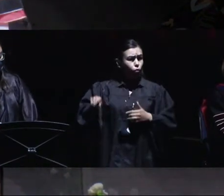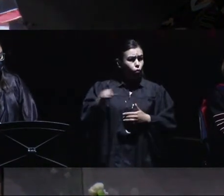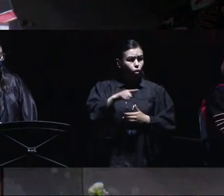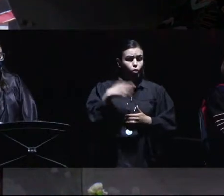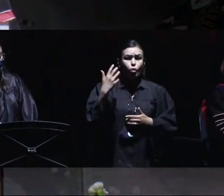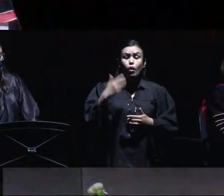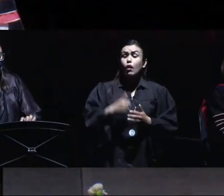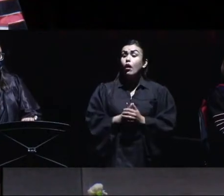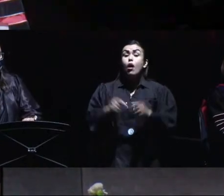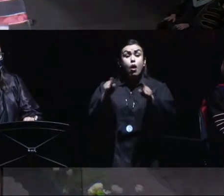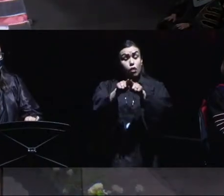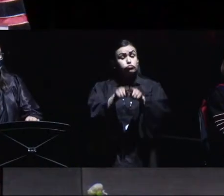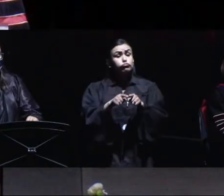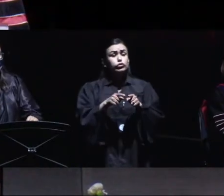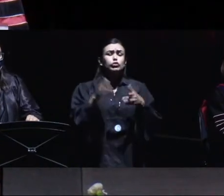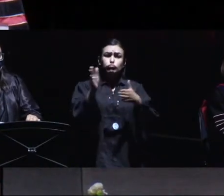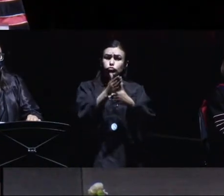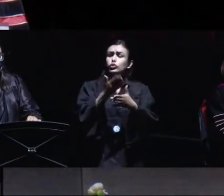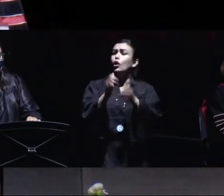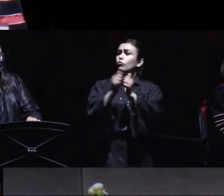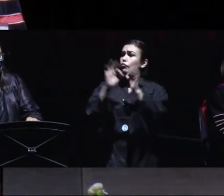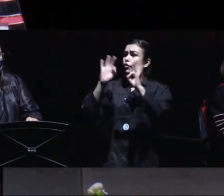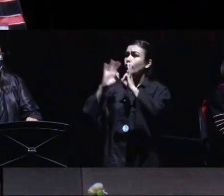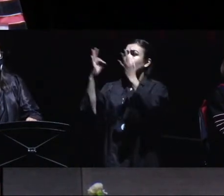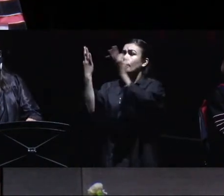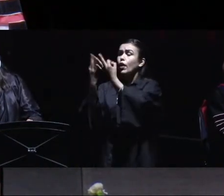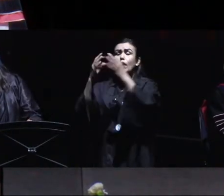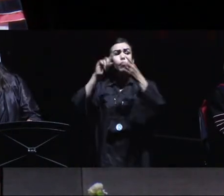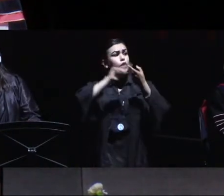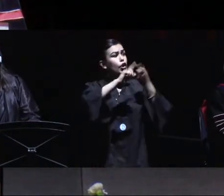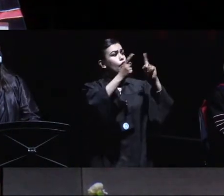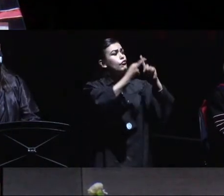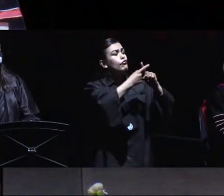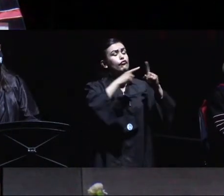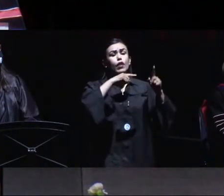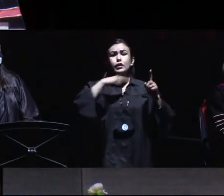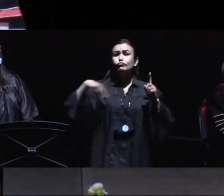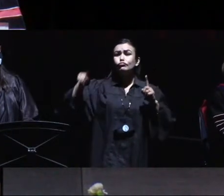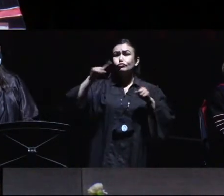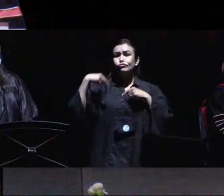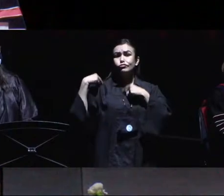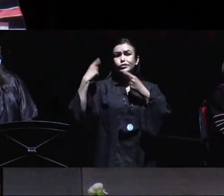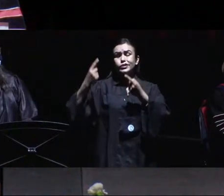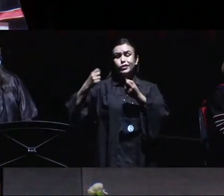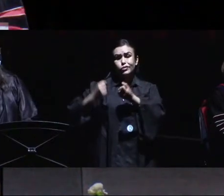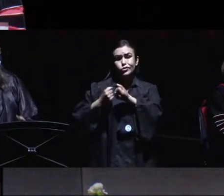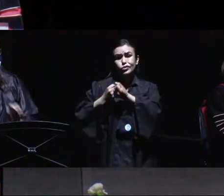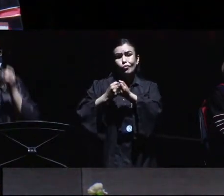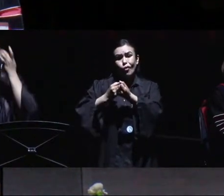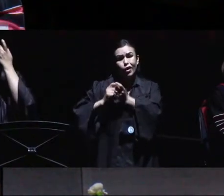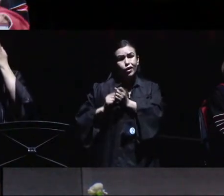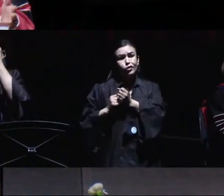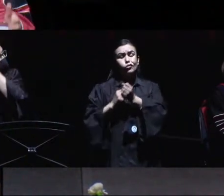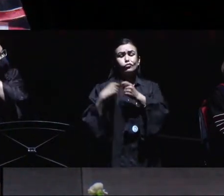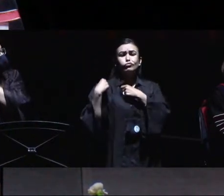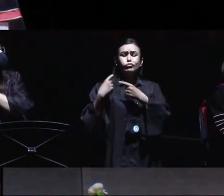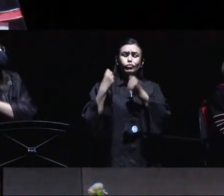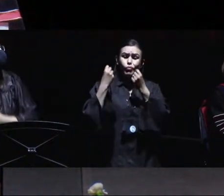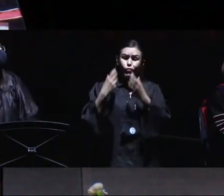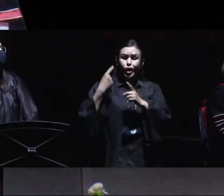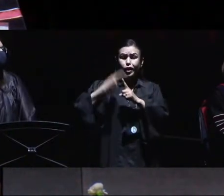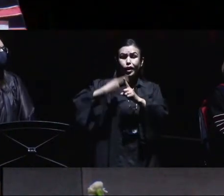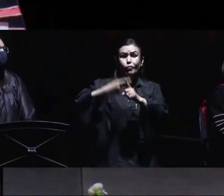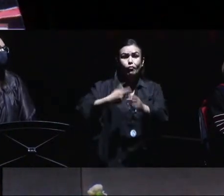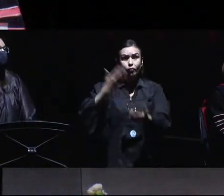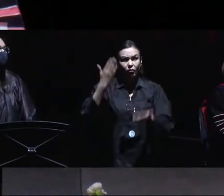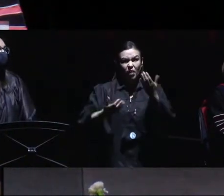And to also share it with your family and friends who are here surrounding you and giving you the support that they've been doing that for the past several months, perhaps